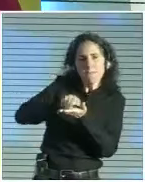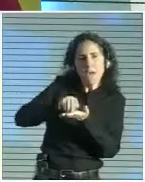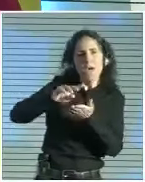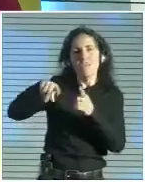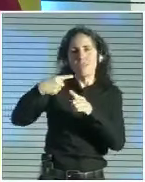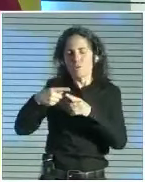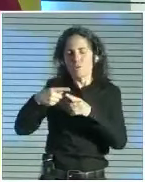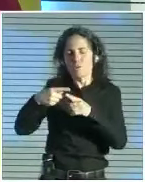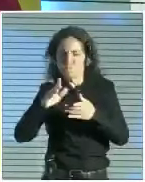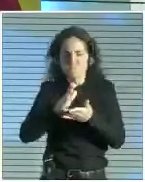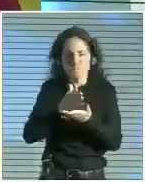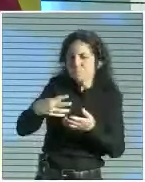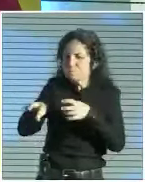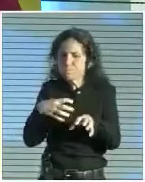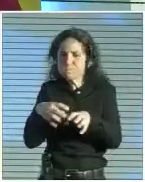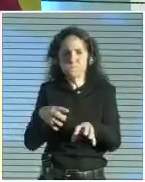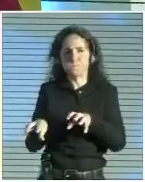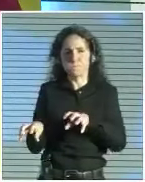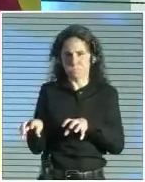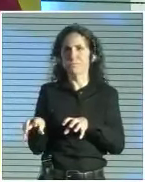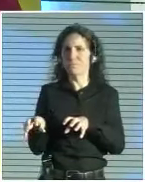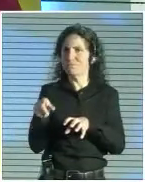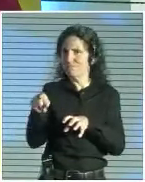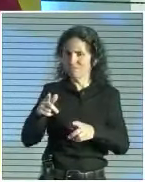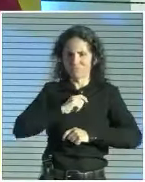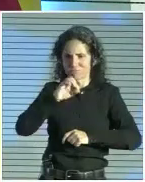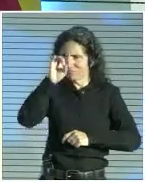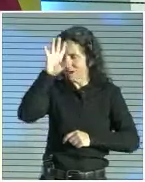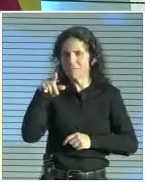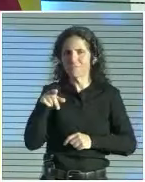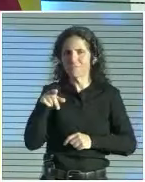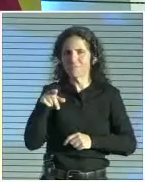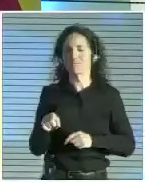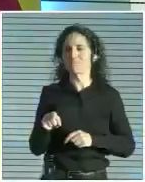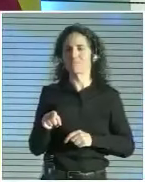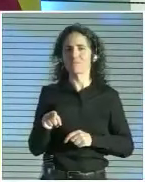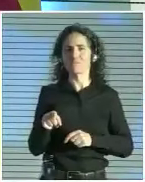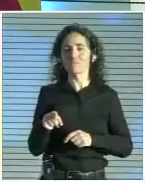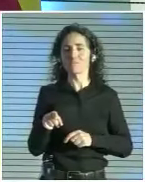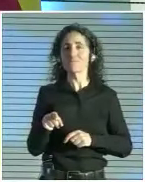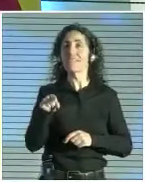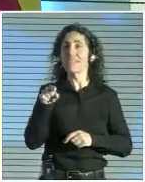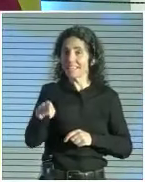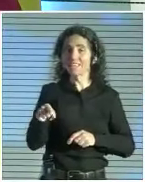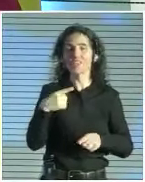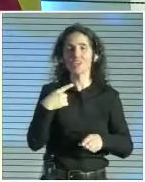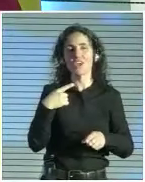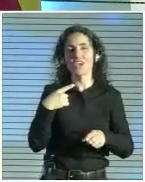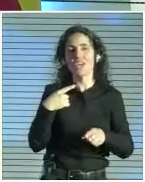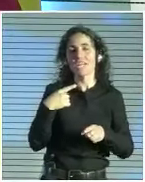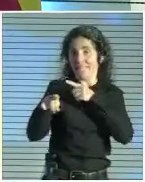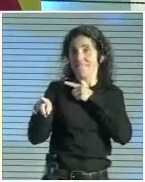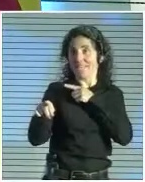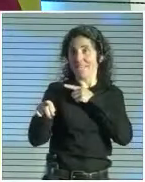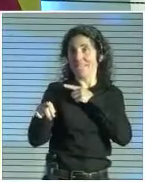data. When I came and learned about the observatory from Guanajuato, I was impressed that